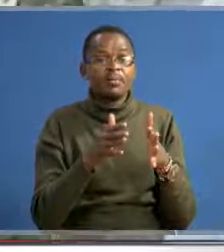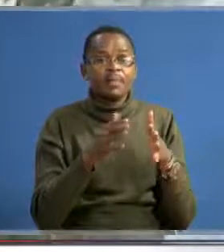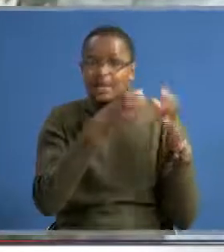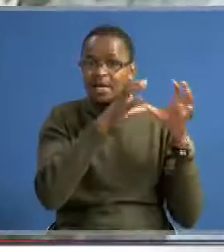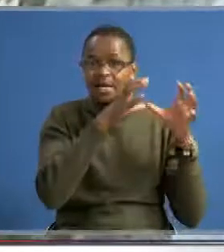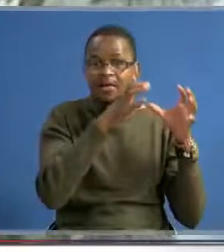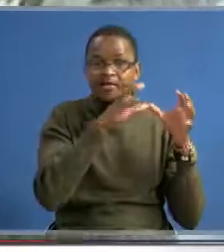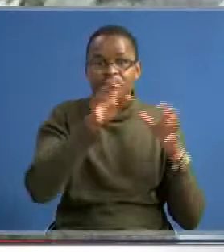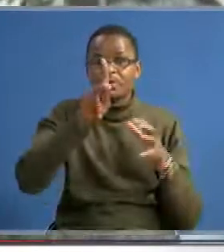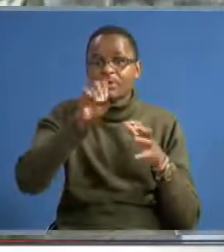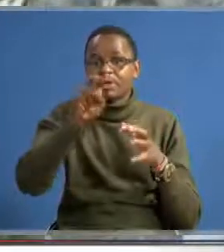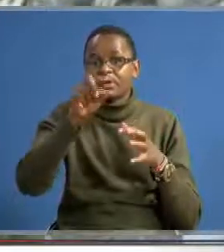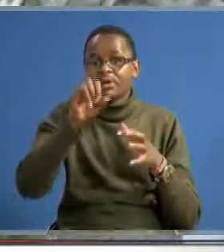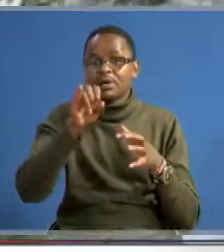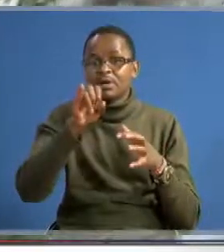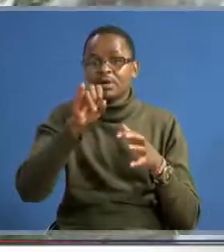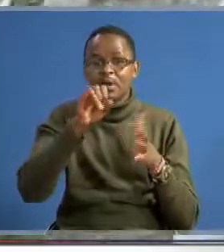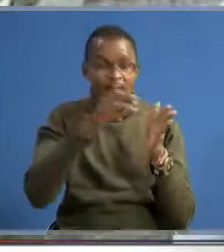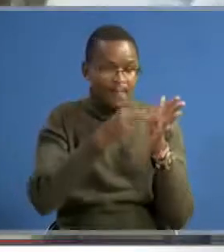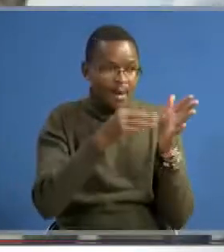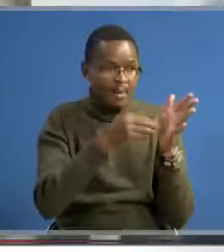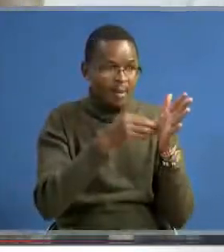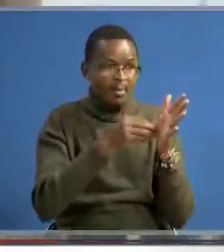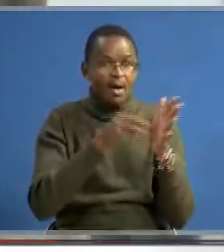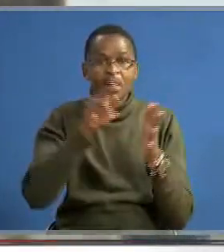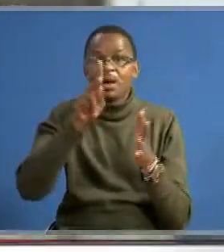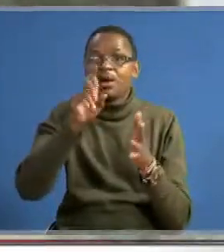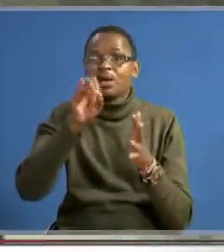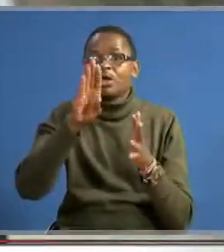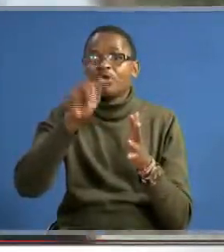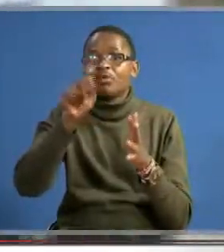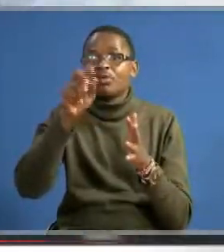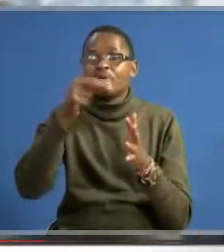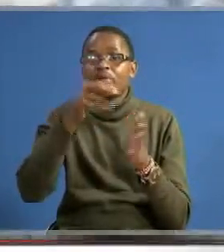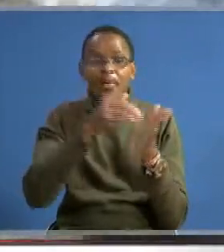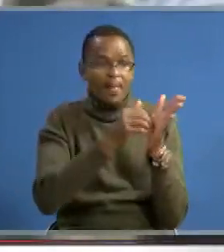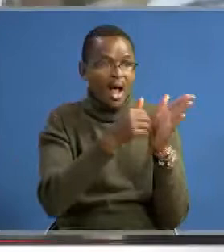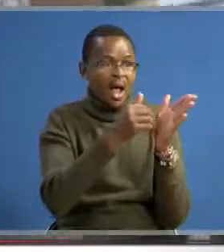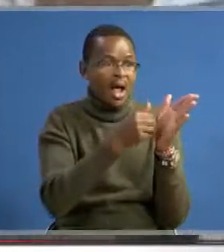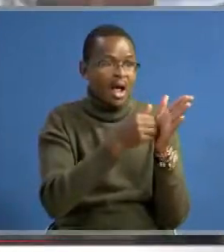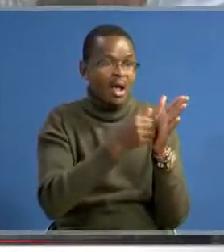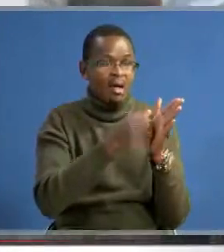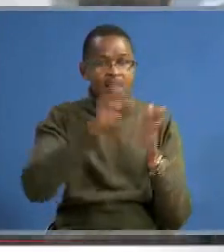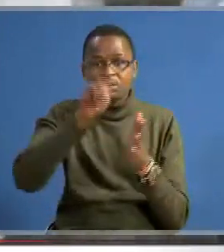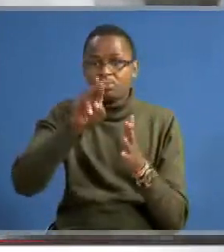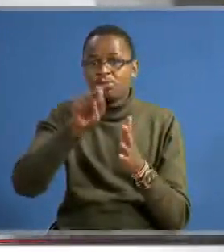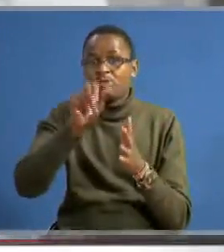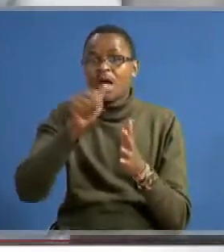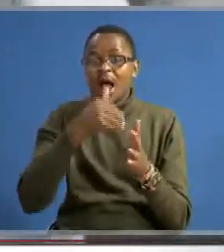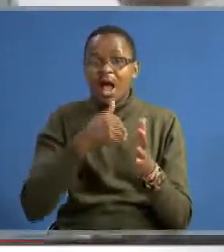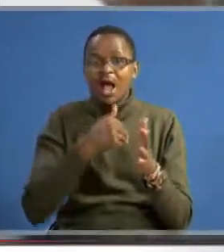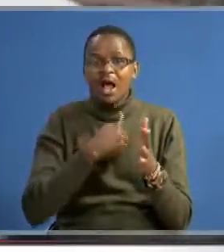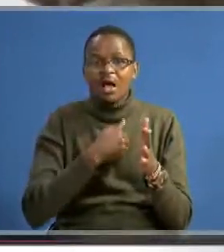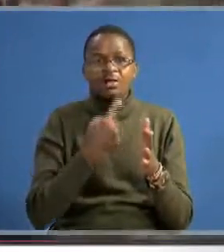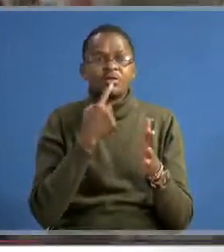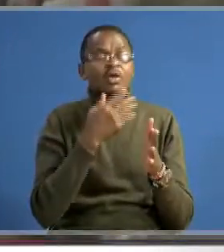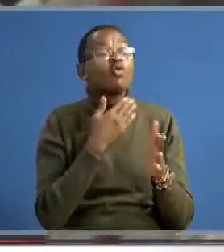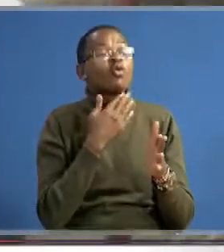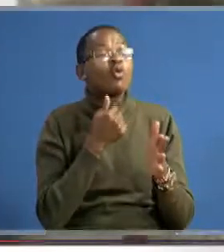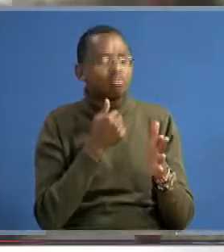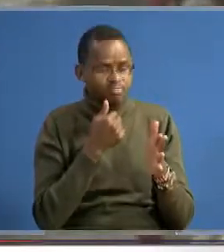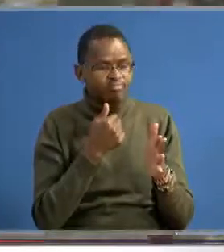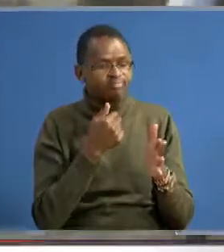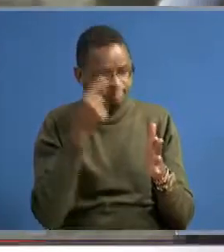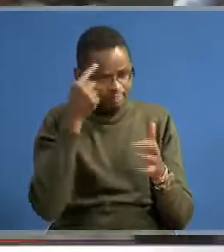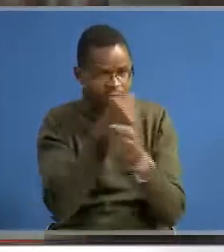Kilifi Governor Amason Kingi, Makueni Governor Kivutha Kibwana, and Machakos Governor Alfred Mutua have declared their intention to